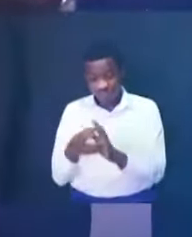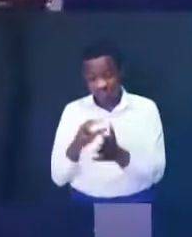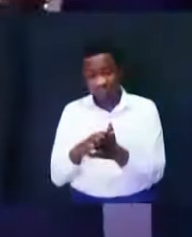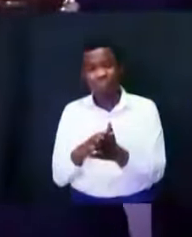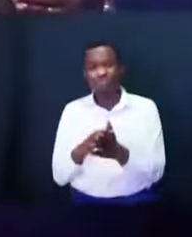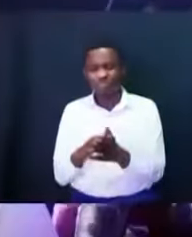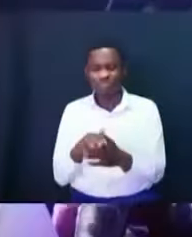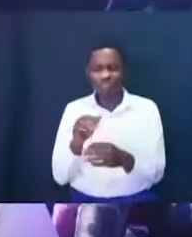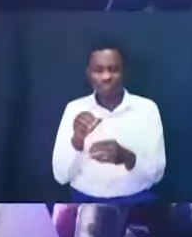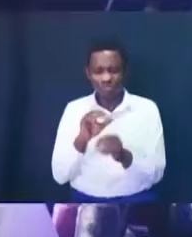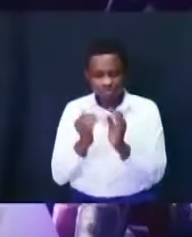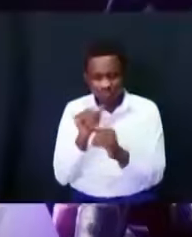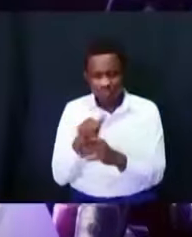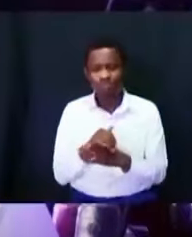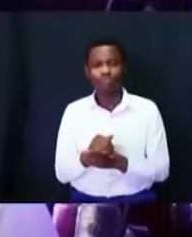are we